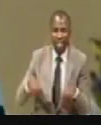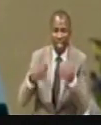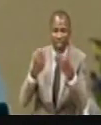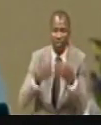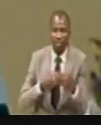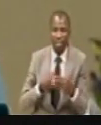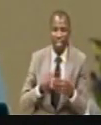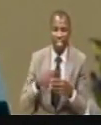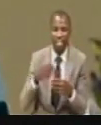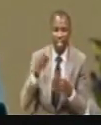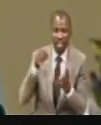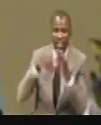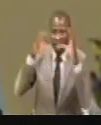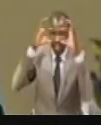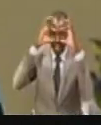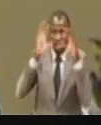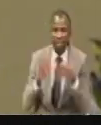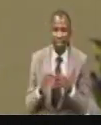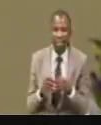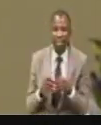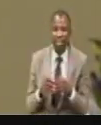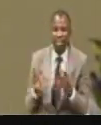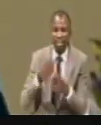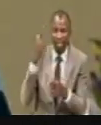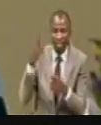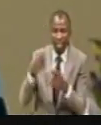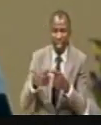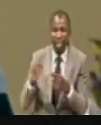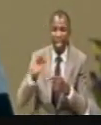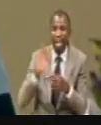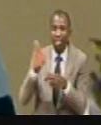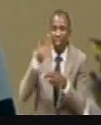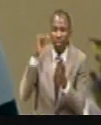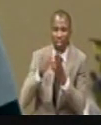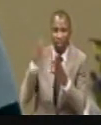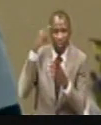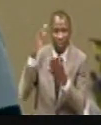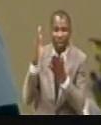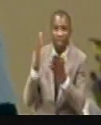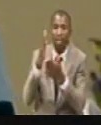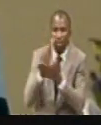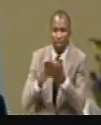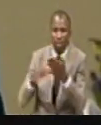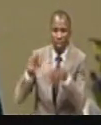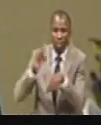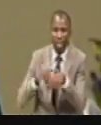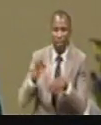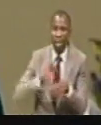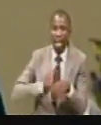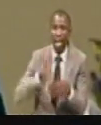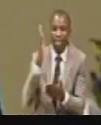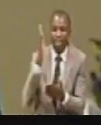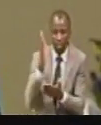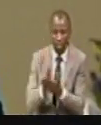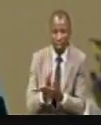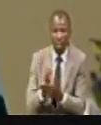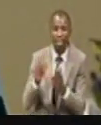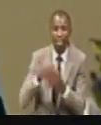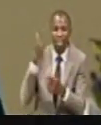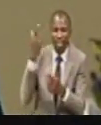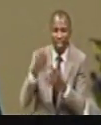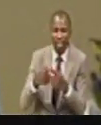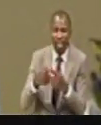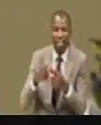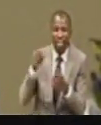started using it to enable me to see clearly, especially distant objects, and while I'm reading. Then I used it